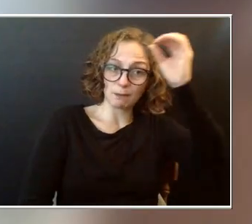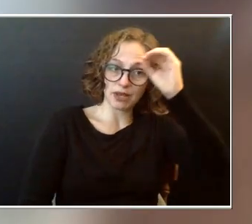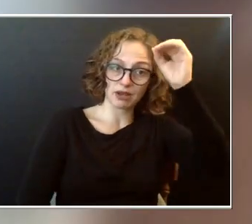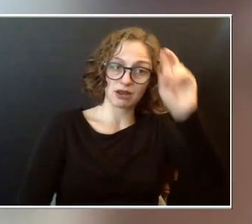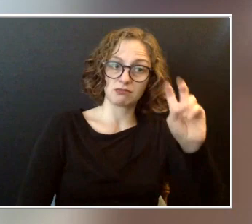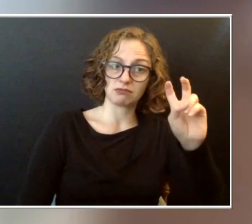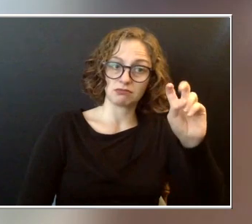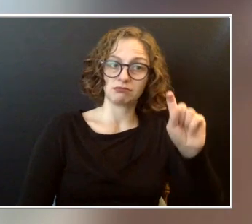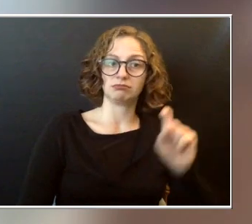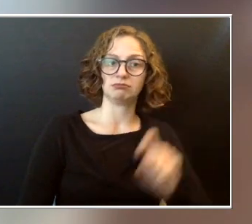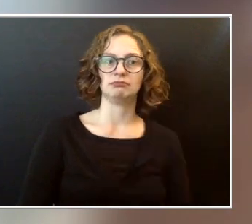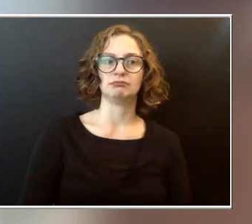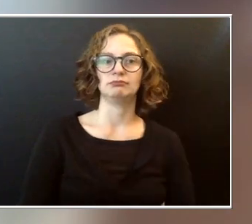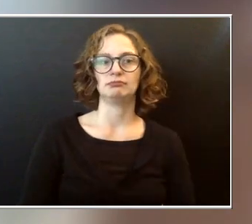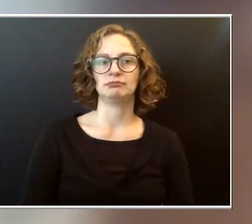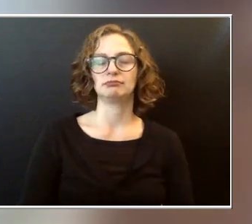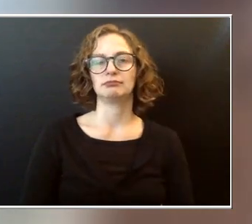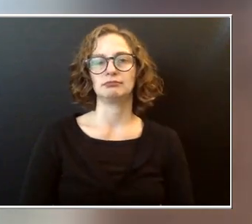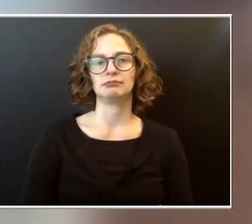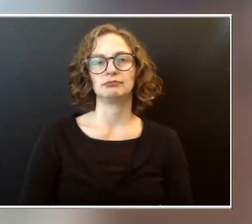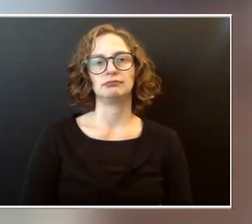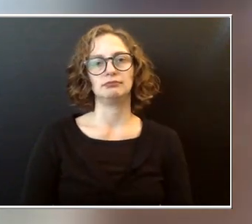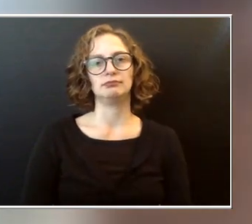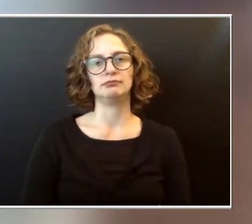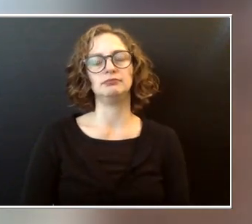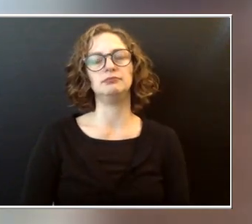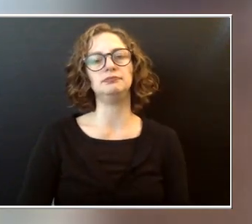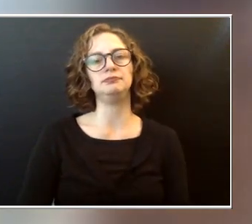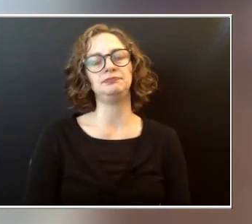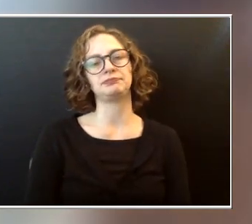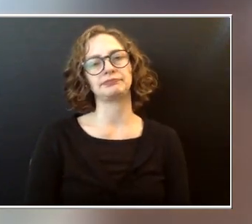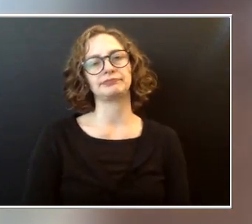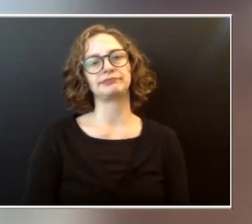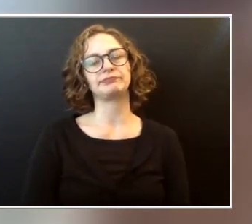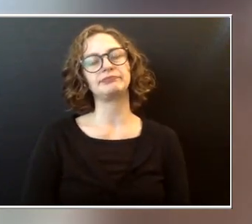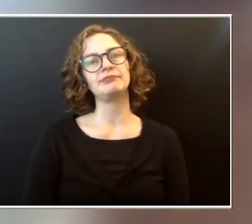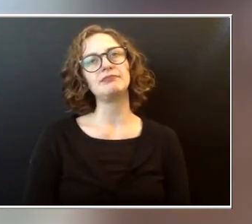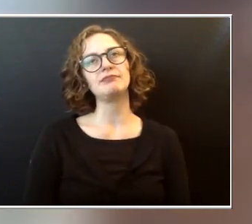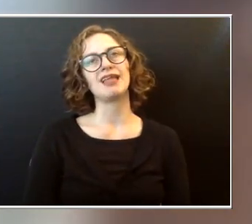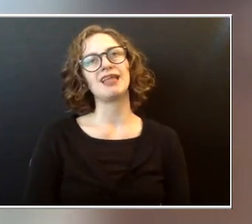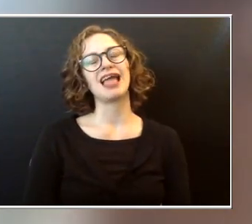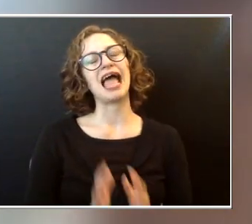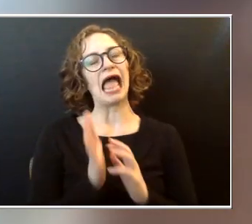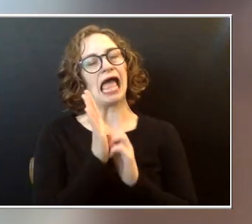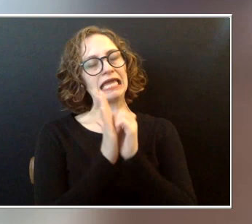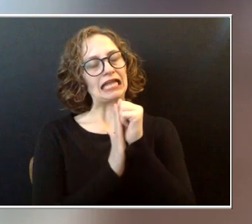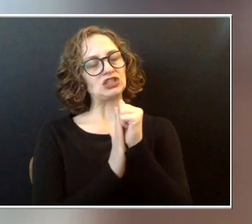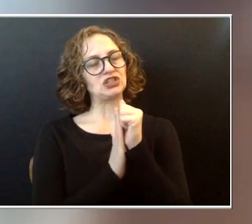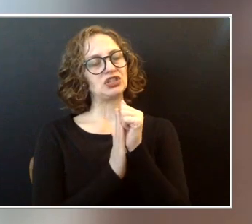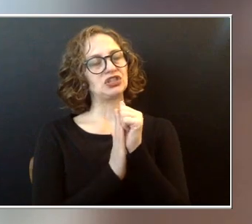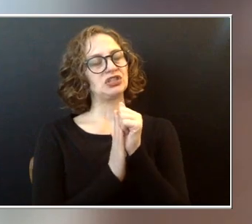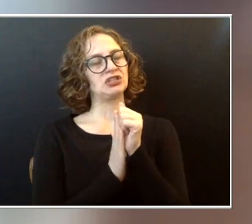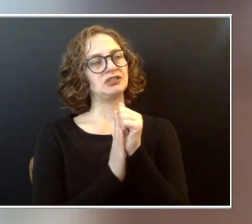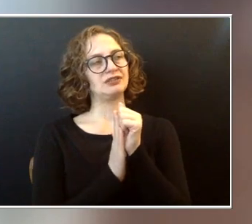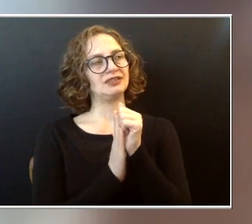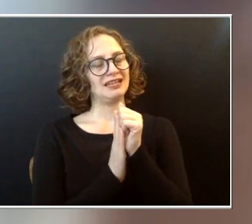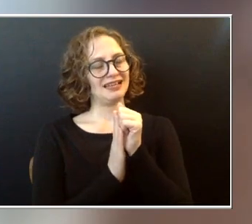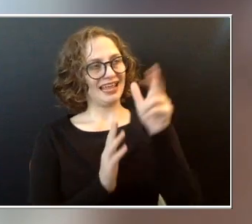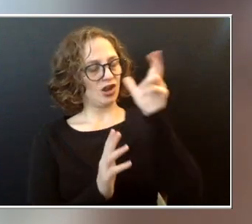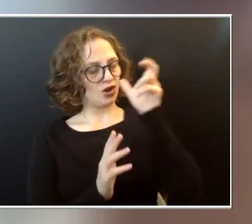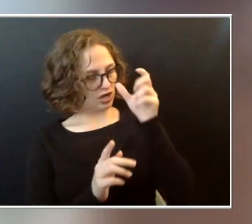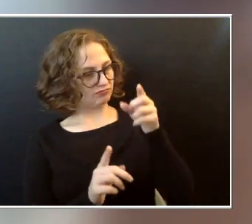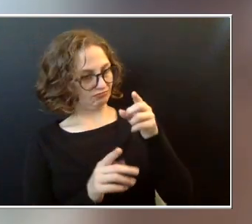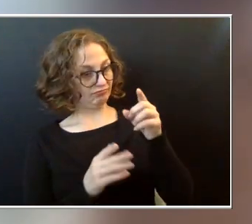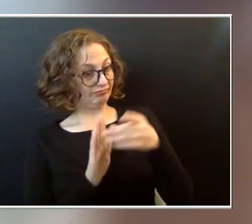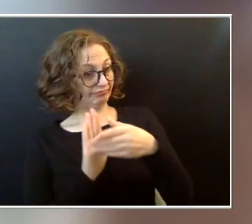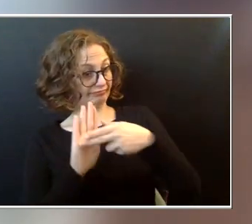So I think cancer is such a traumatic diagnosis, and the treatment that one receives is